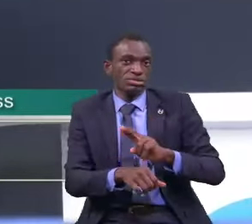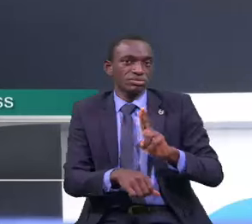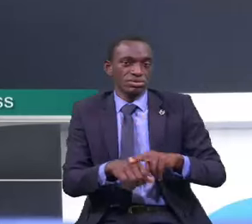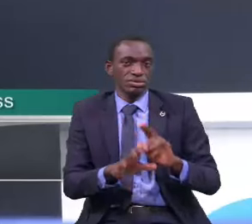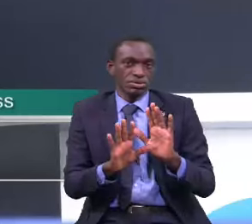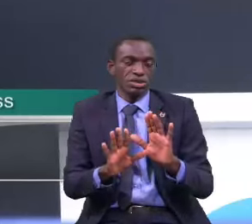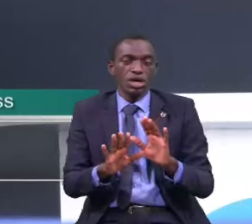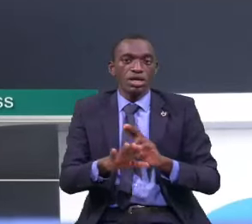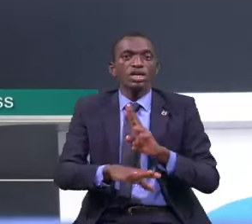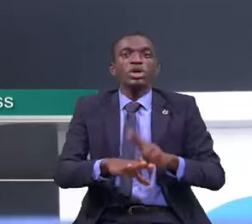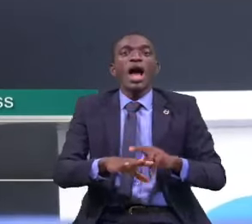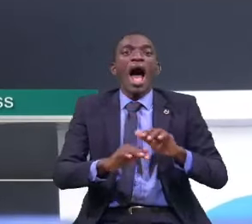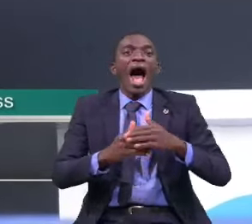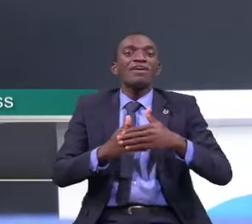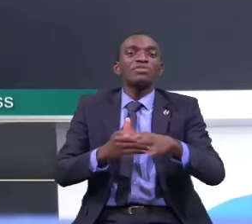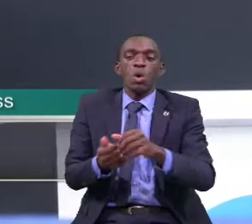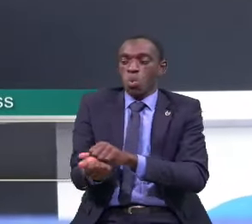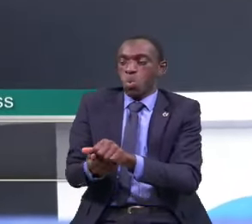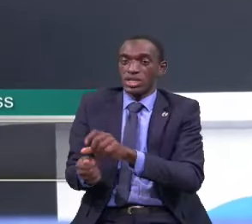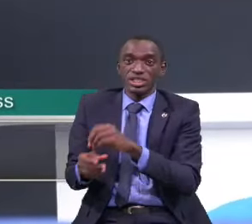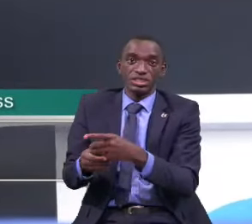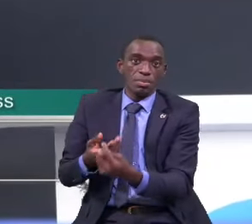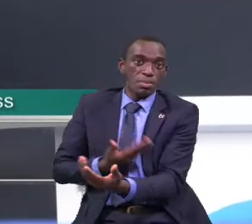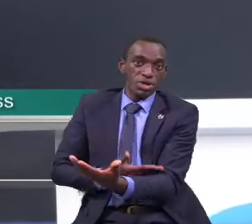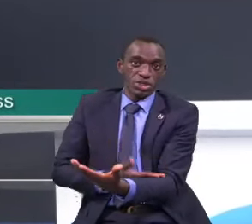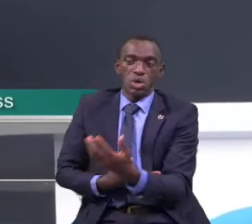After we wash in the morning, then we can go to school.